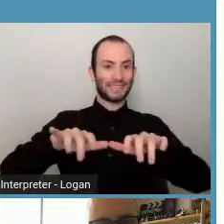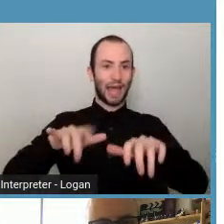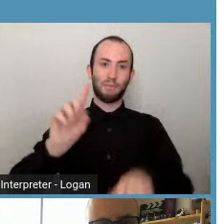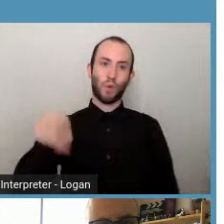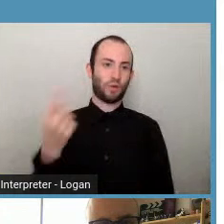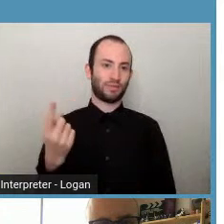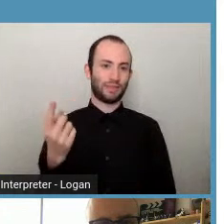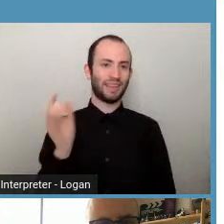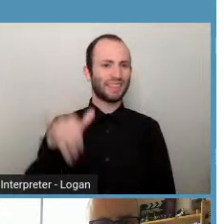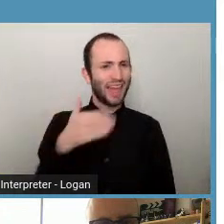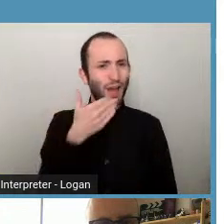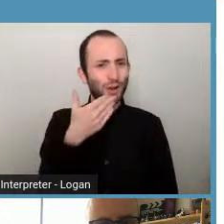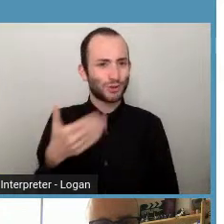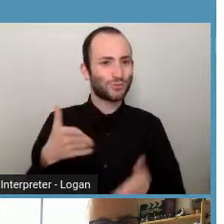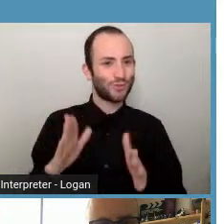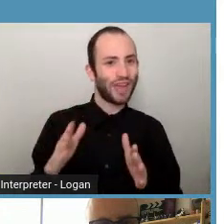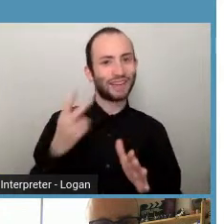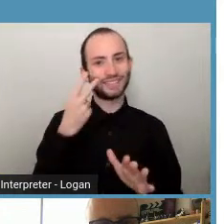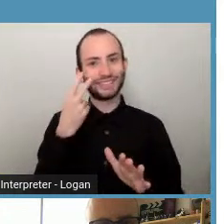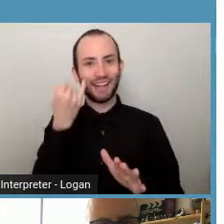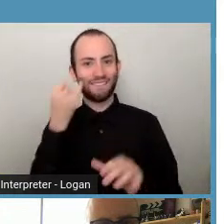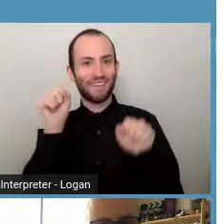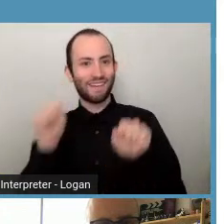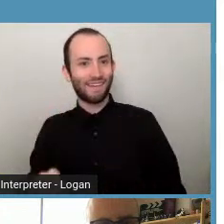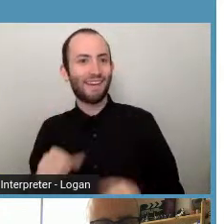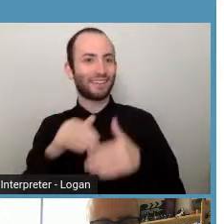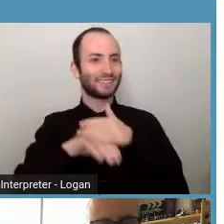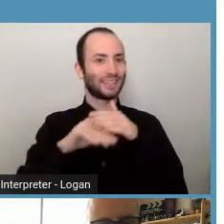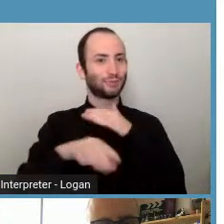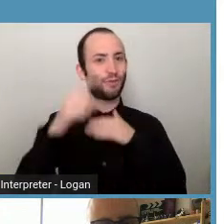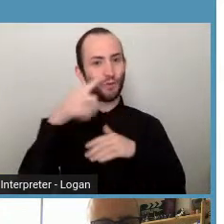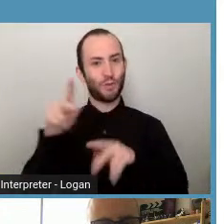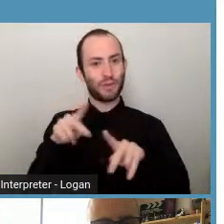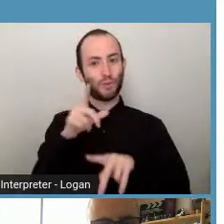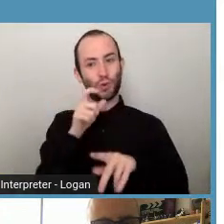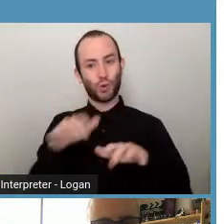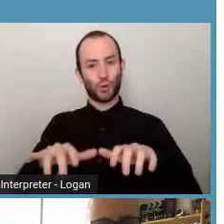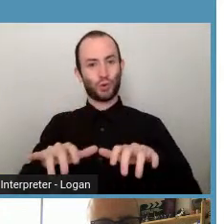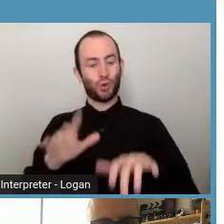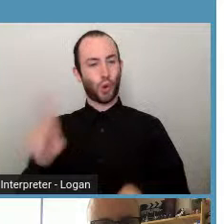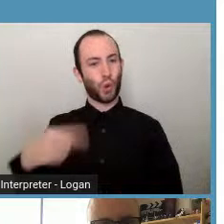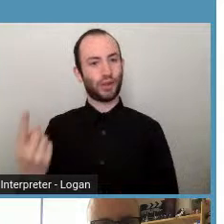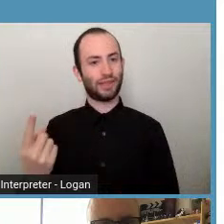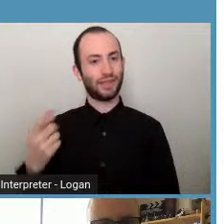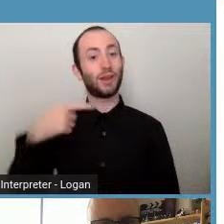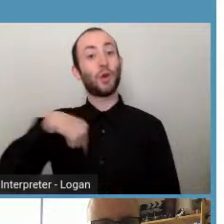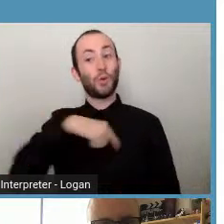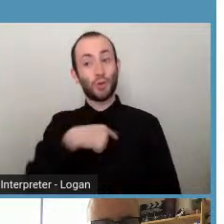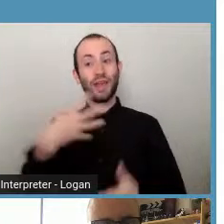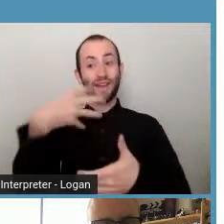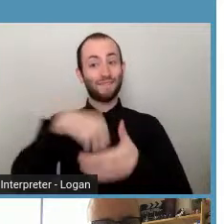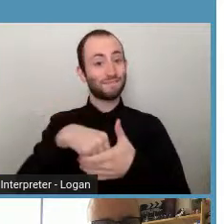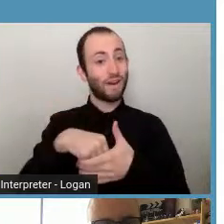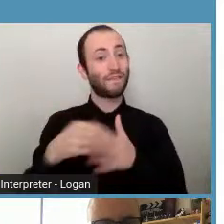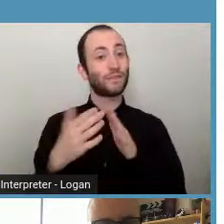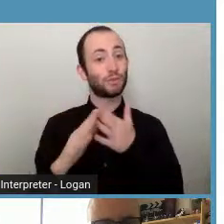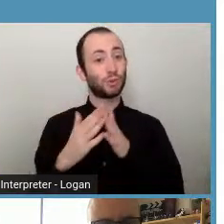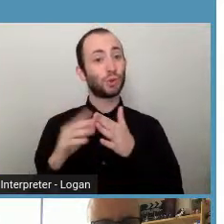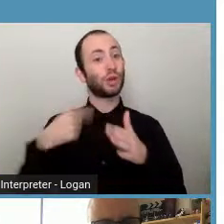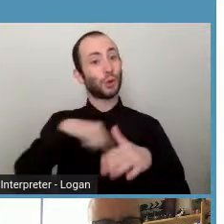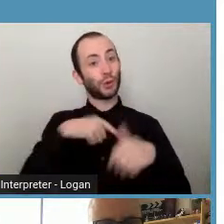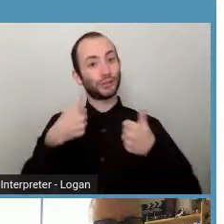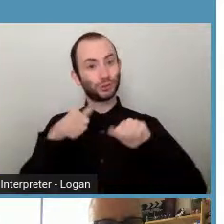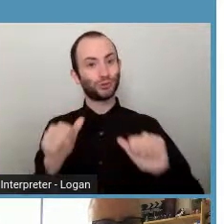may be. Also making sure that when we're testing with these assistive technologies, we involve the communities we're trying to serve. And that